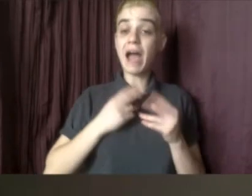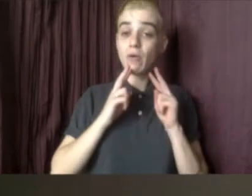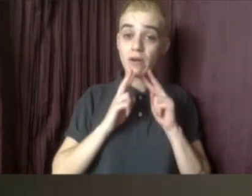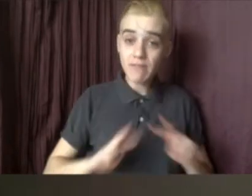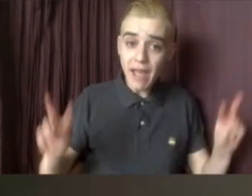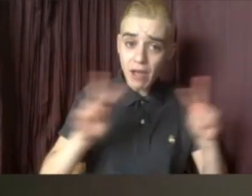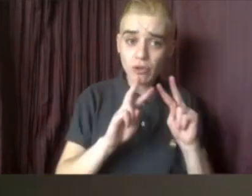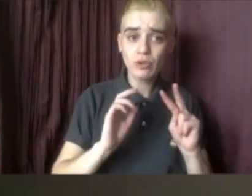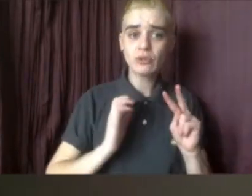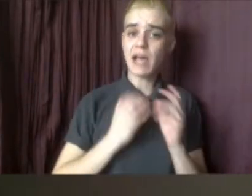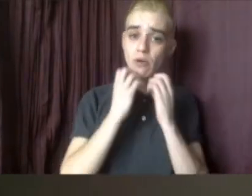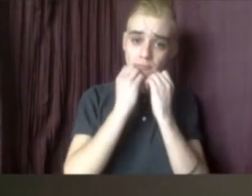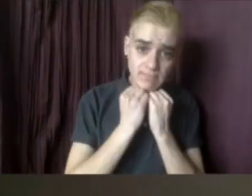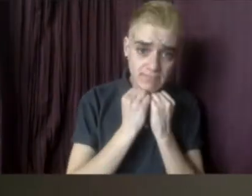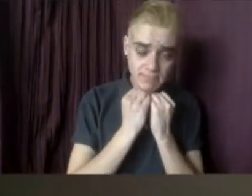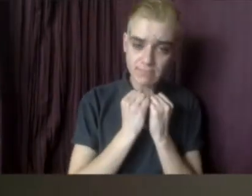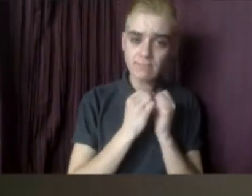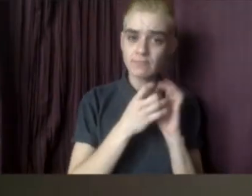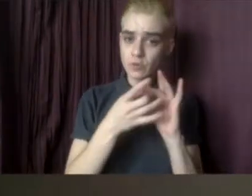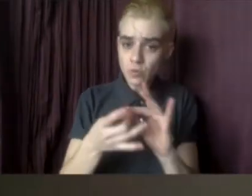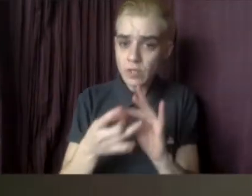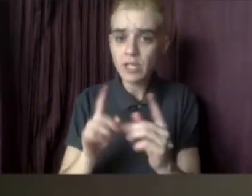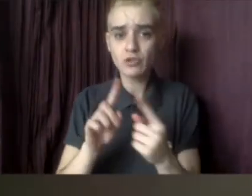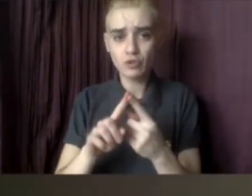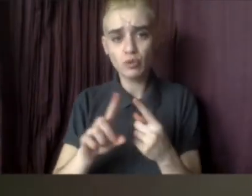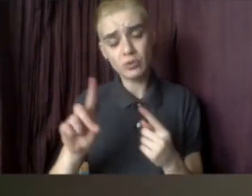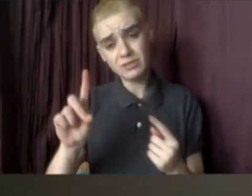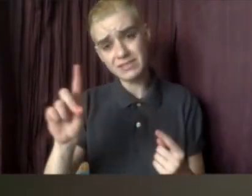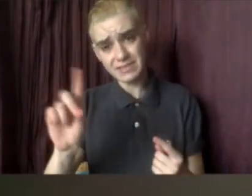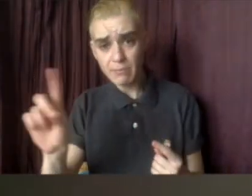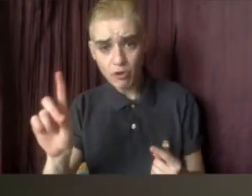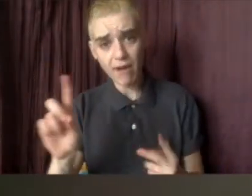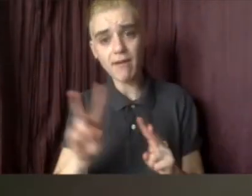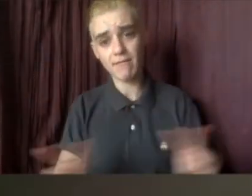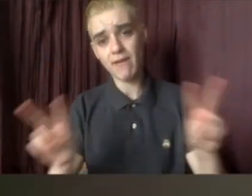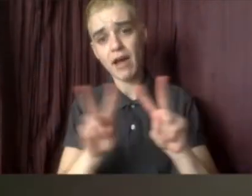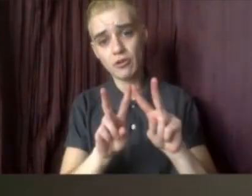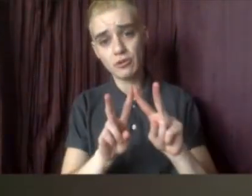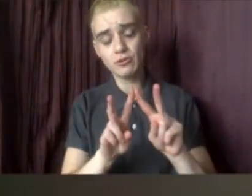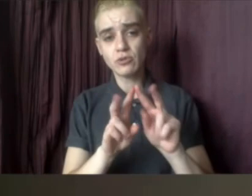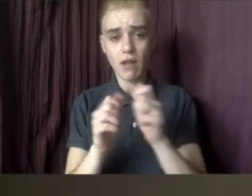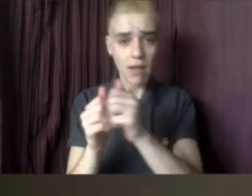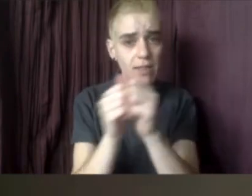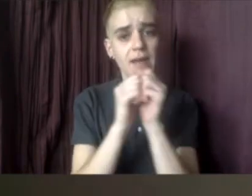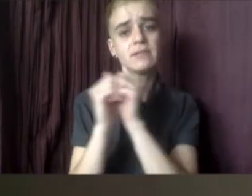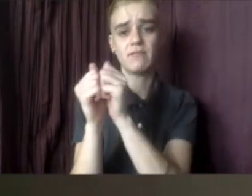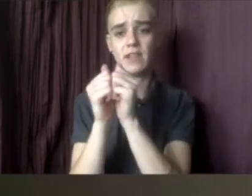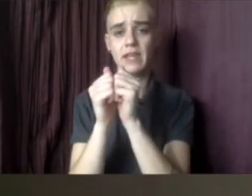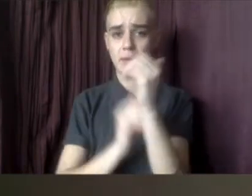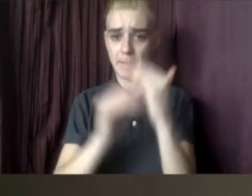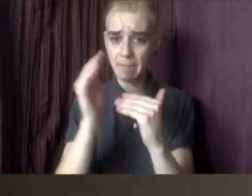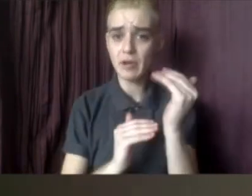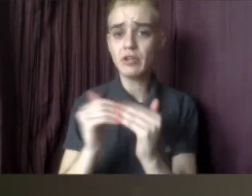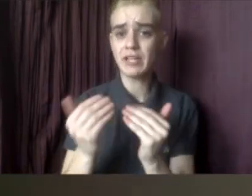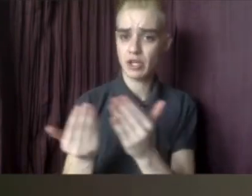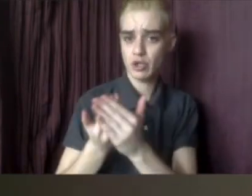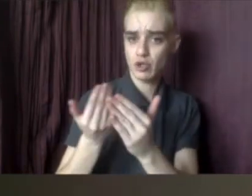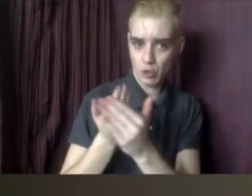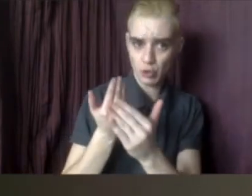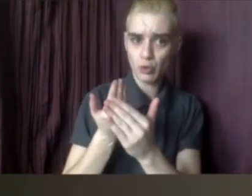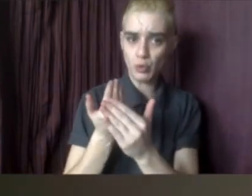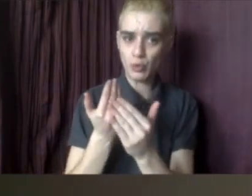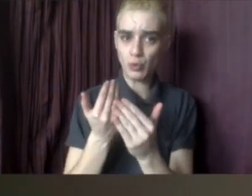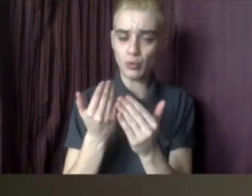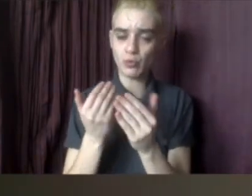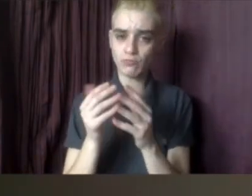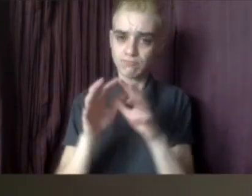your voice heard as a matter of dignity. All of these are so far beyond partisan